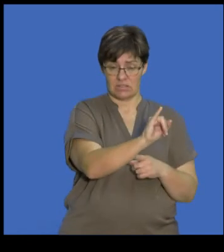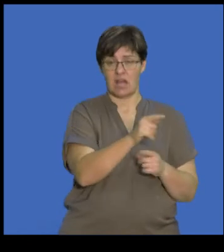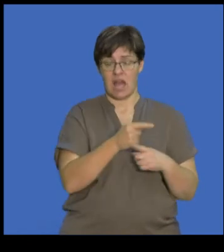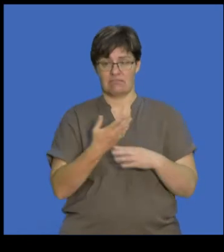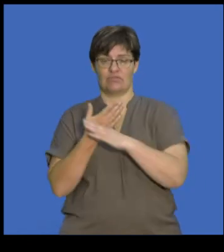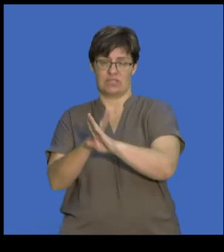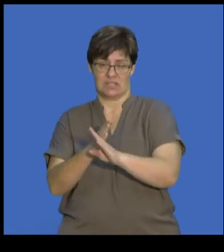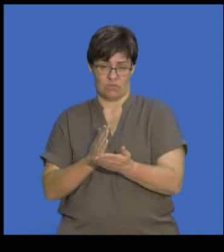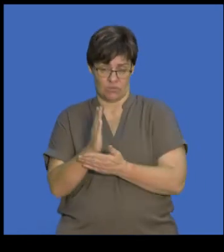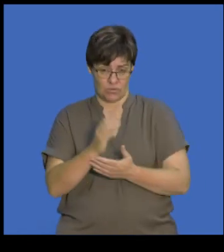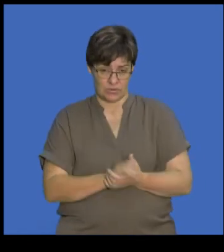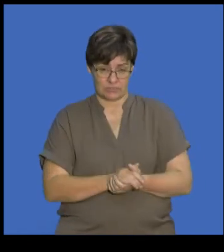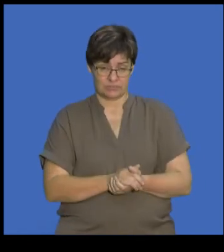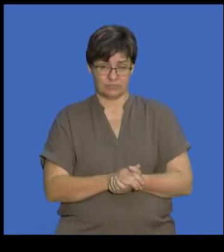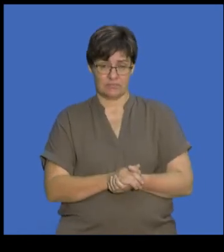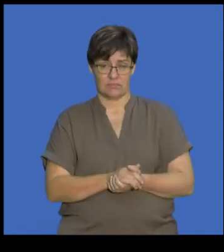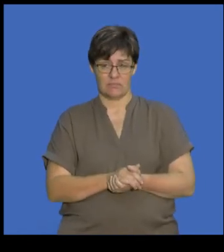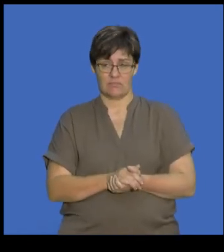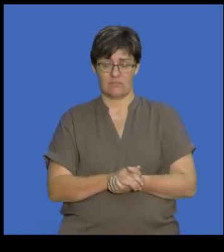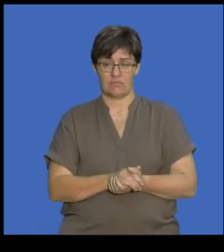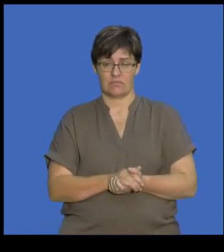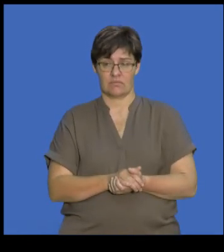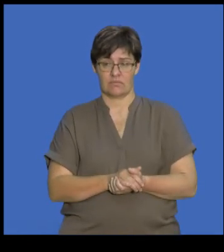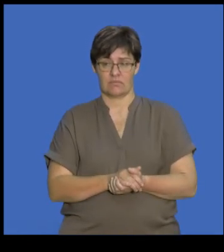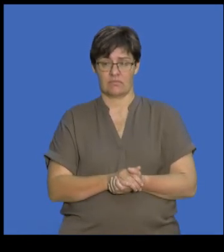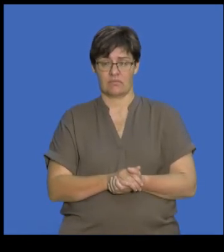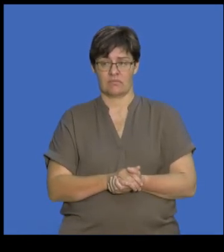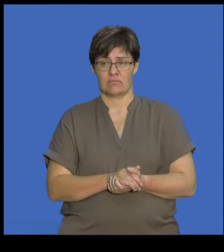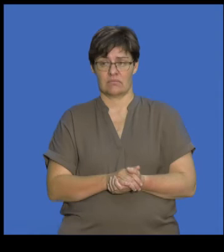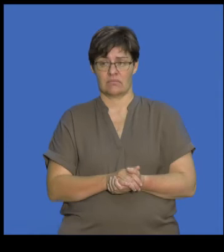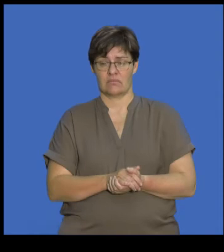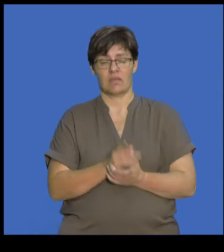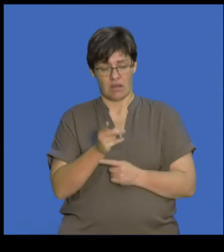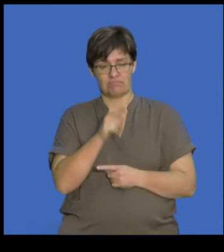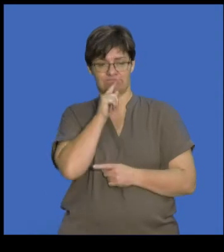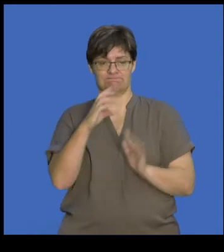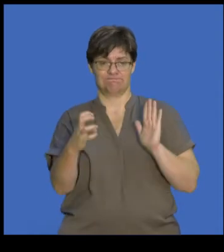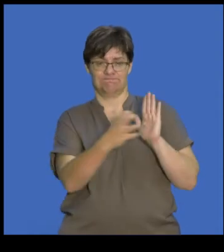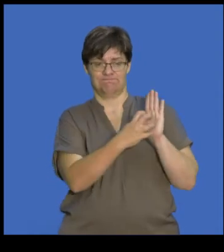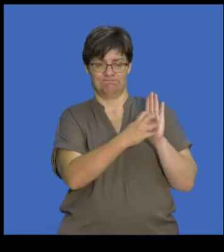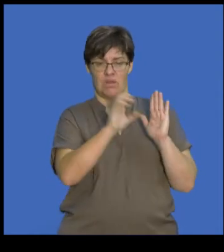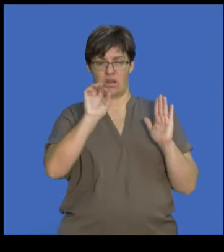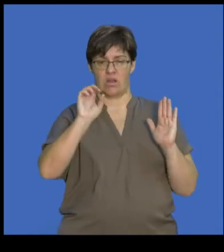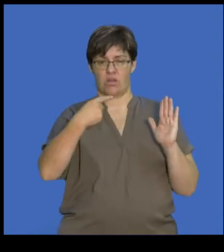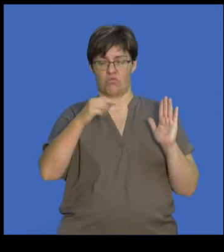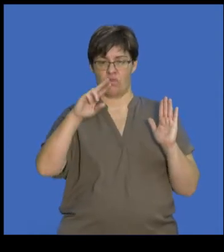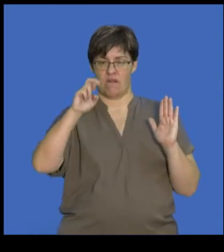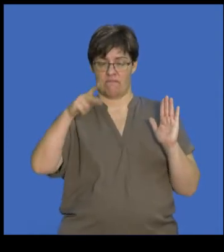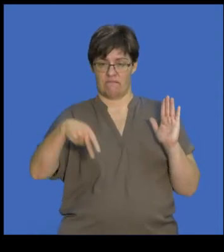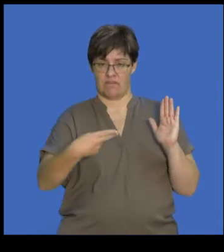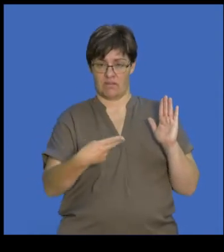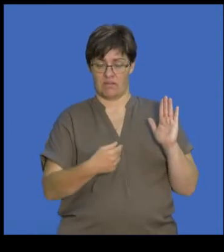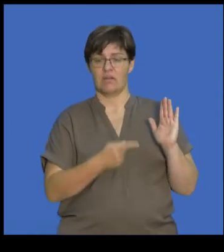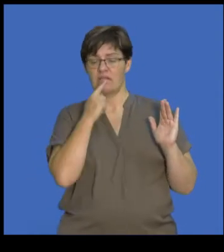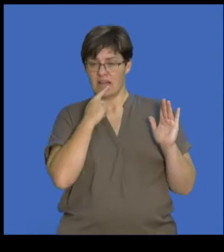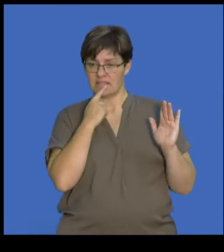then that takes us to our graph, okay? Now, this is the pattern that we